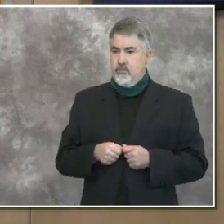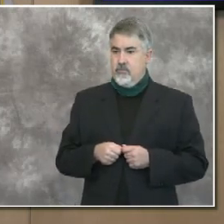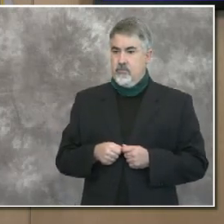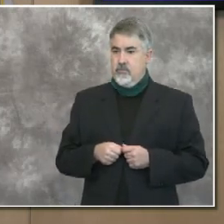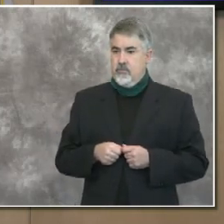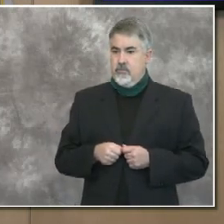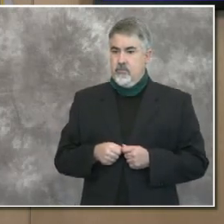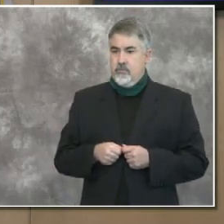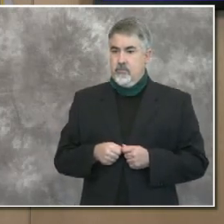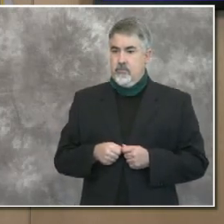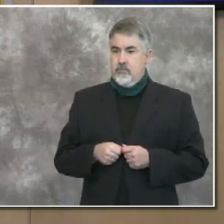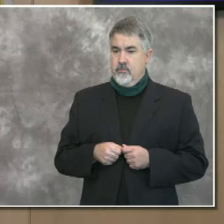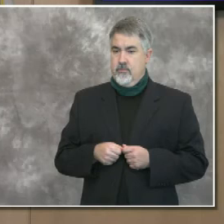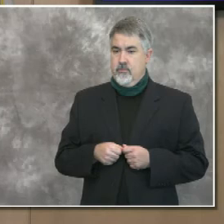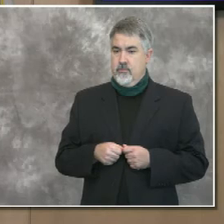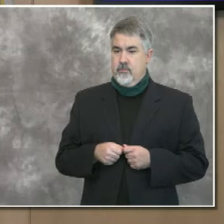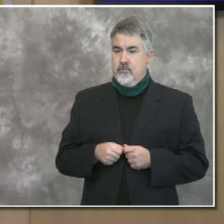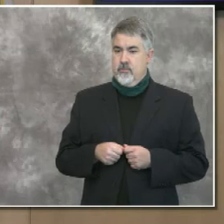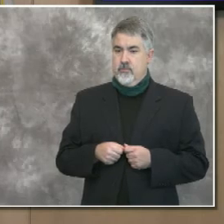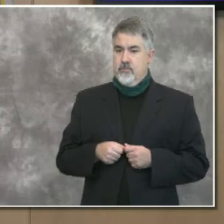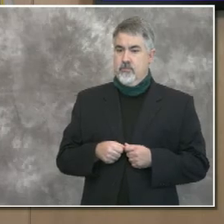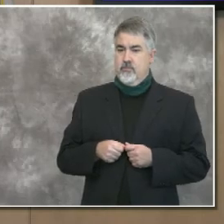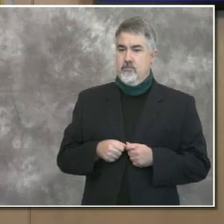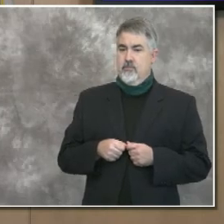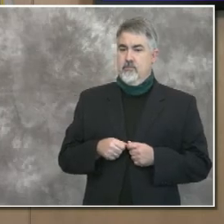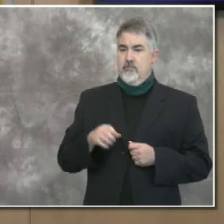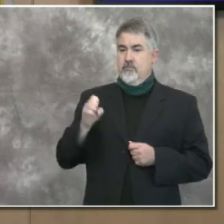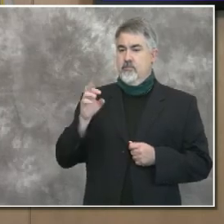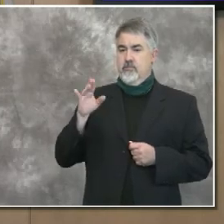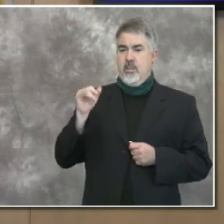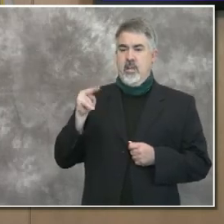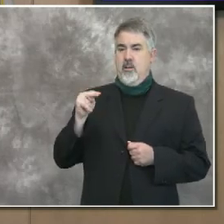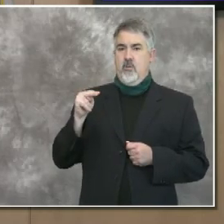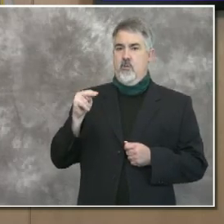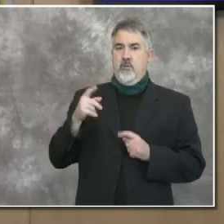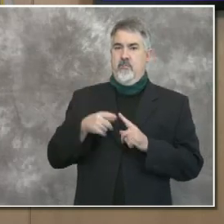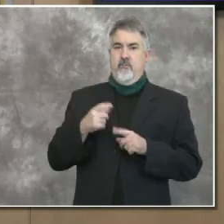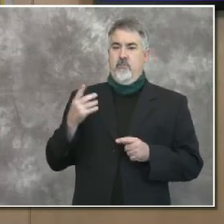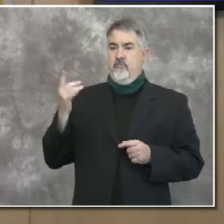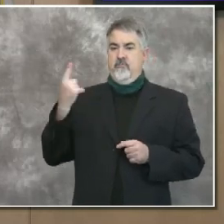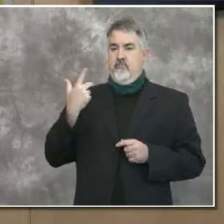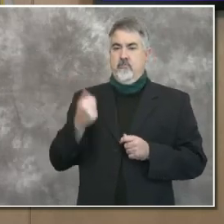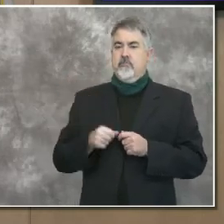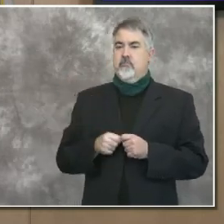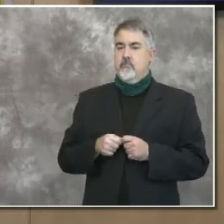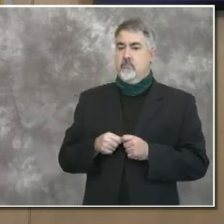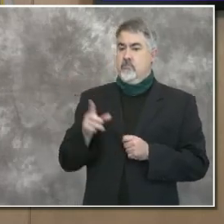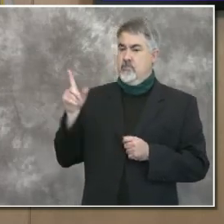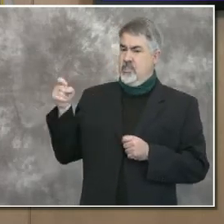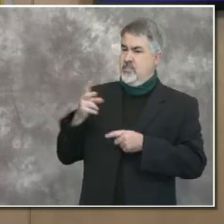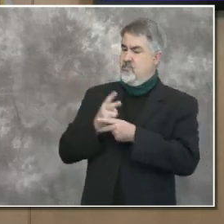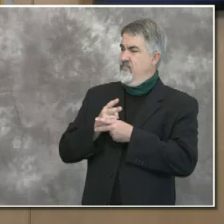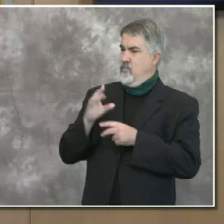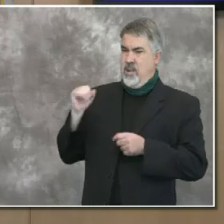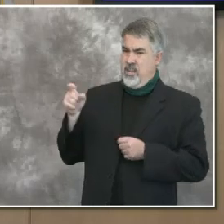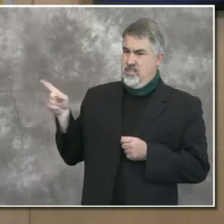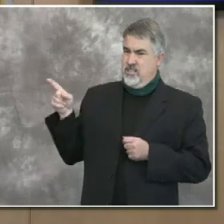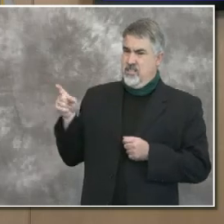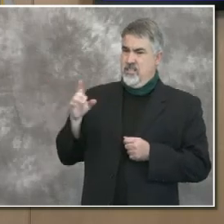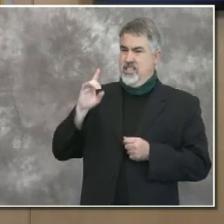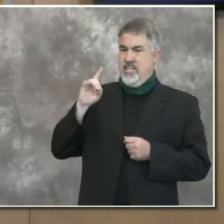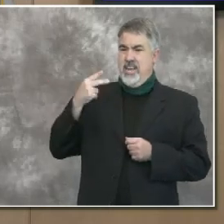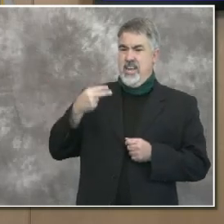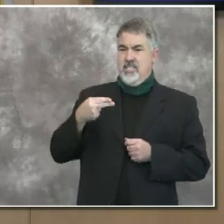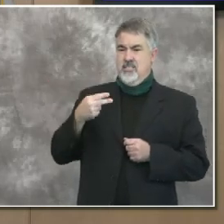This is from Aaron Leithleaf with Politico. Could you ask Supervisor Cox for more details on DHS's response to the county regarding help